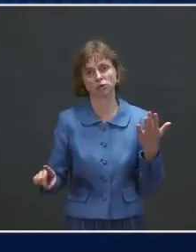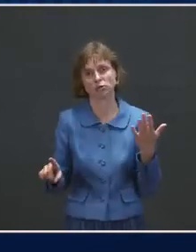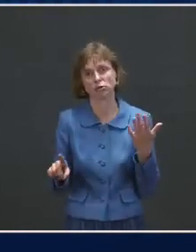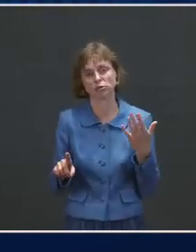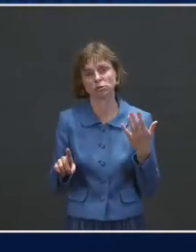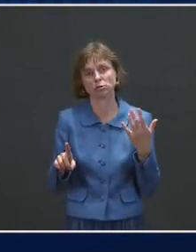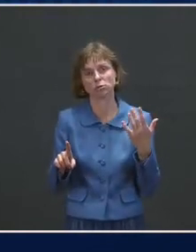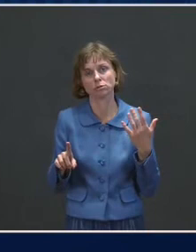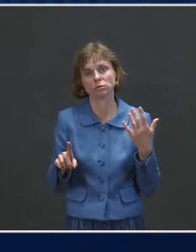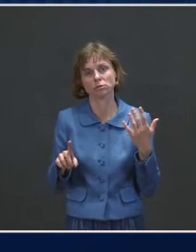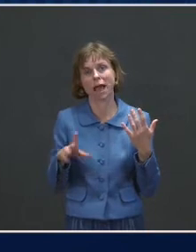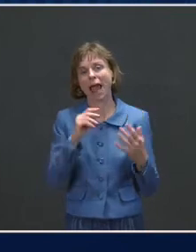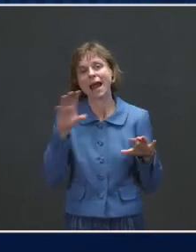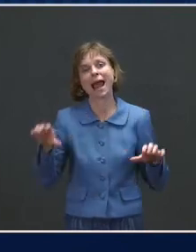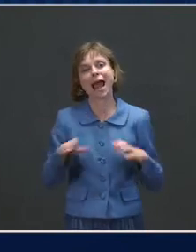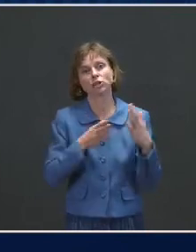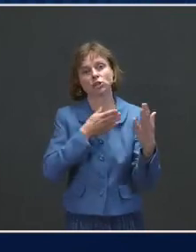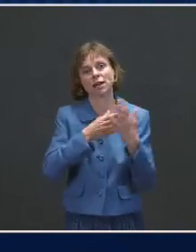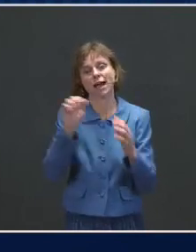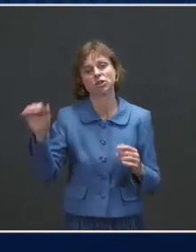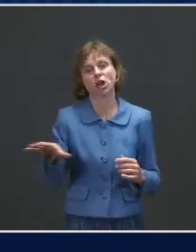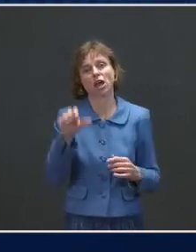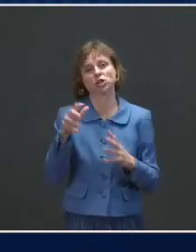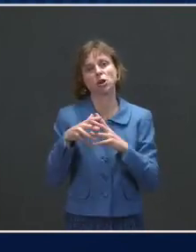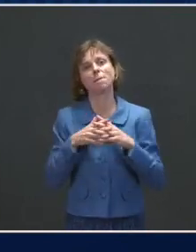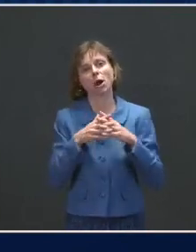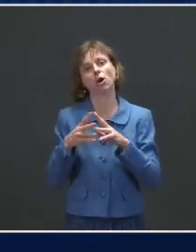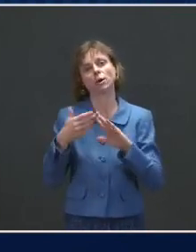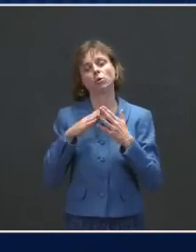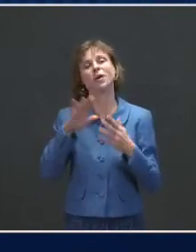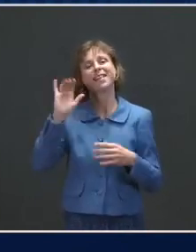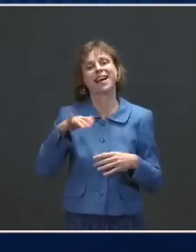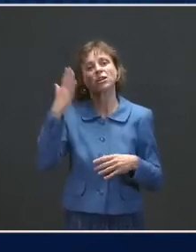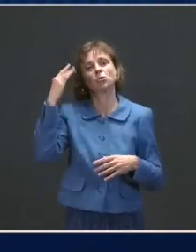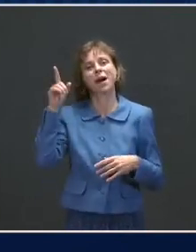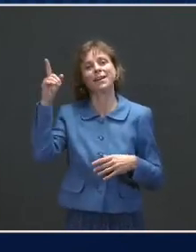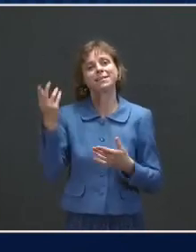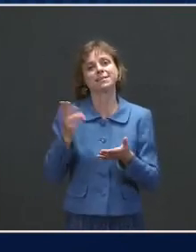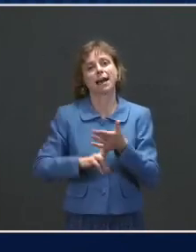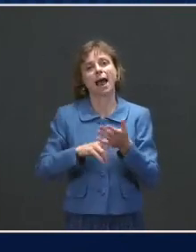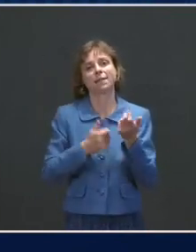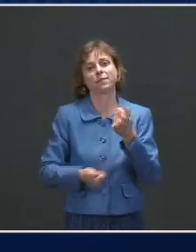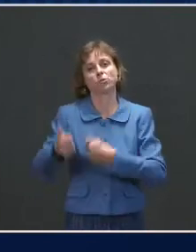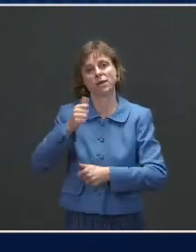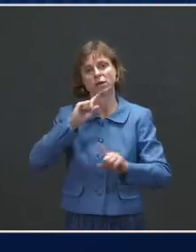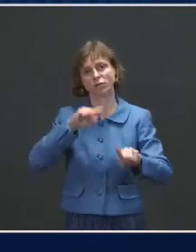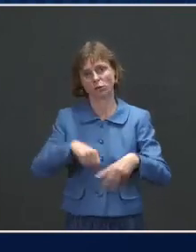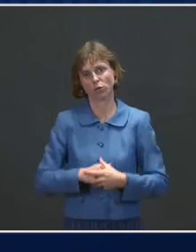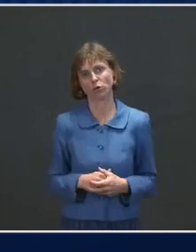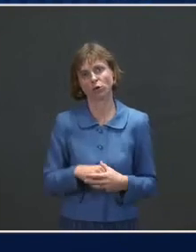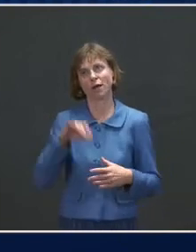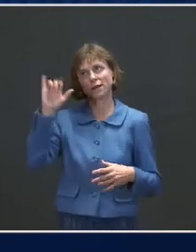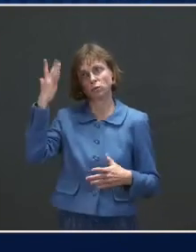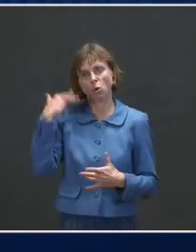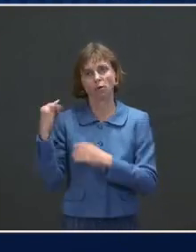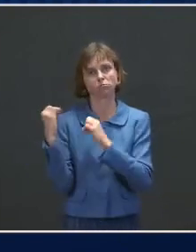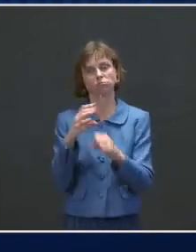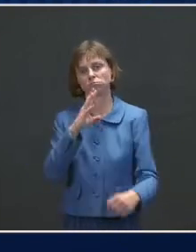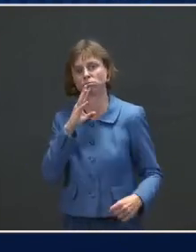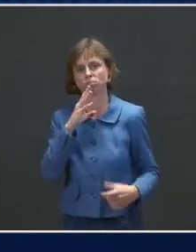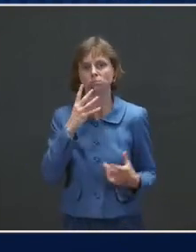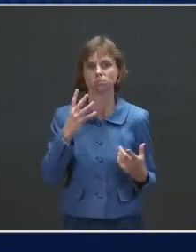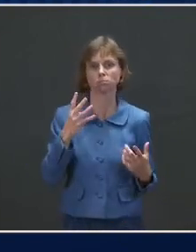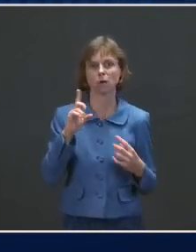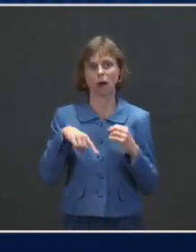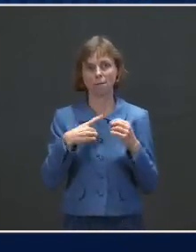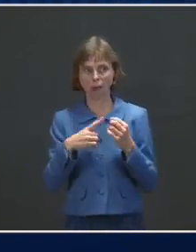the actions against the Asian American community, which is why he signed the executive order and why he's been outspoken in making